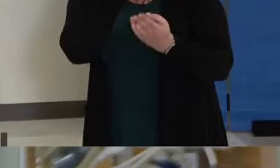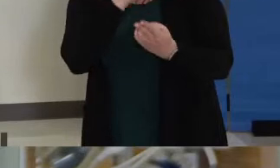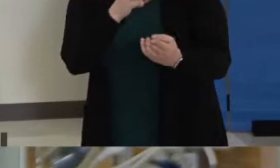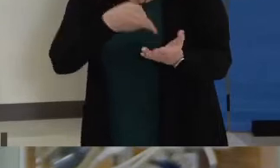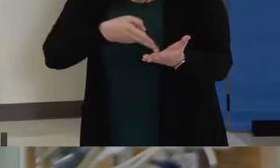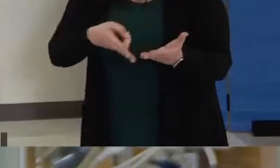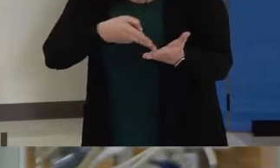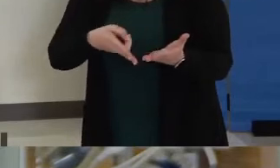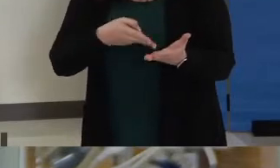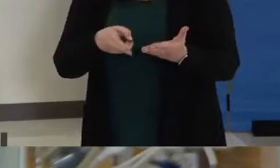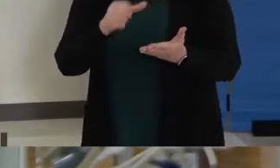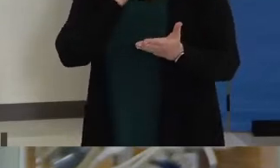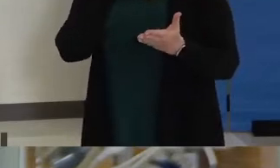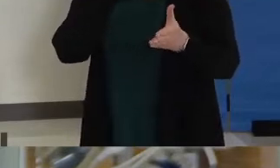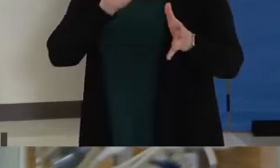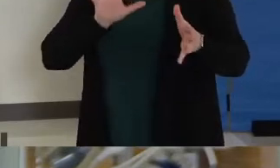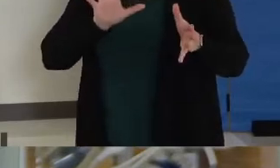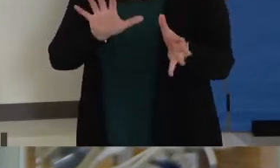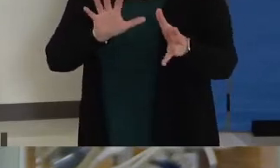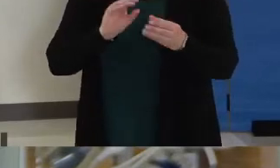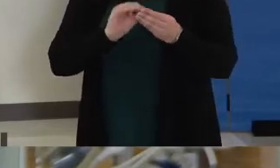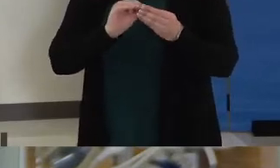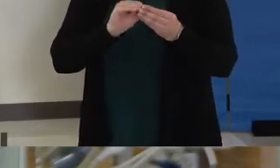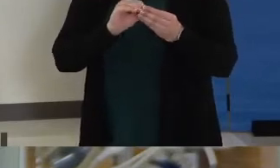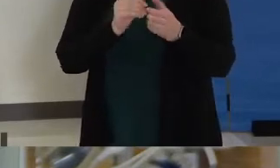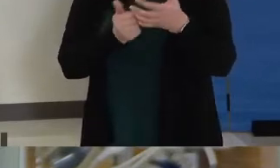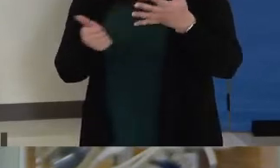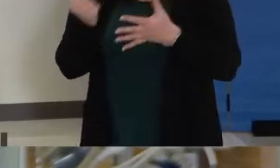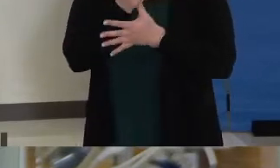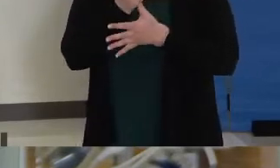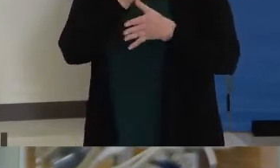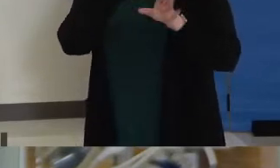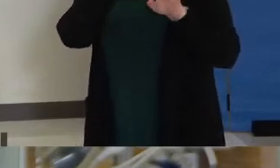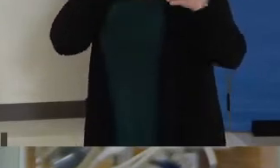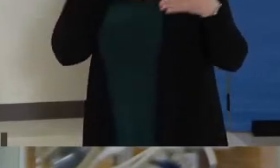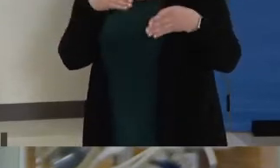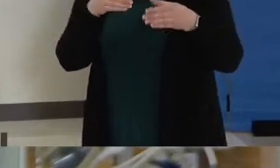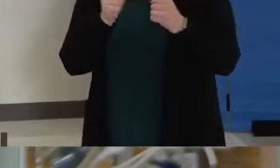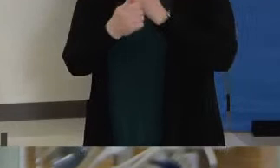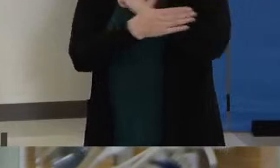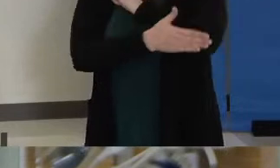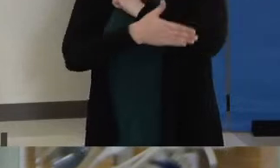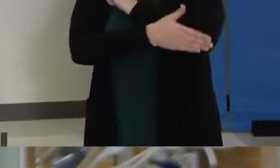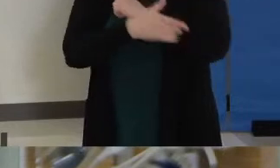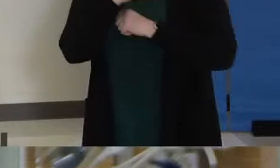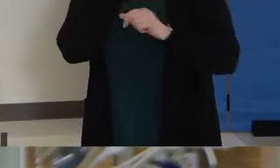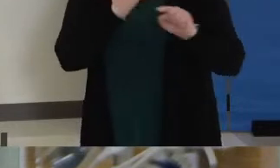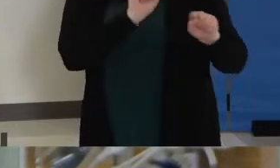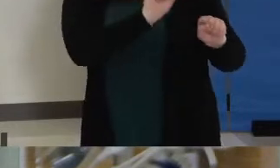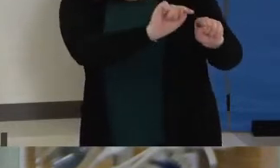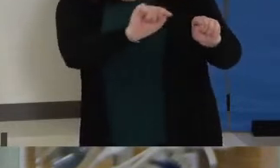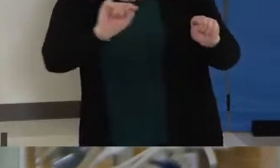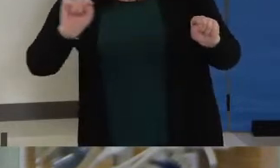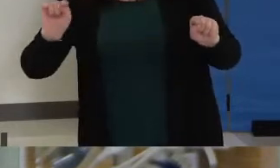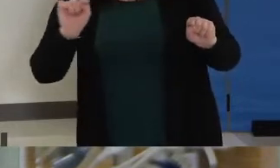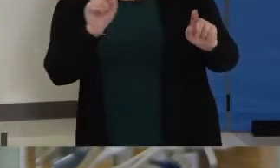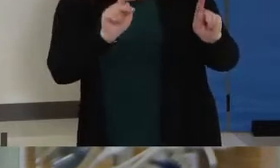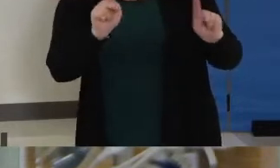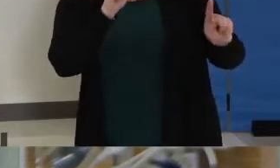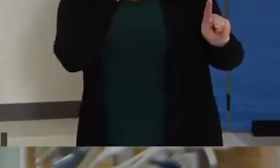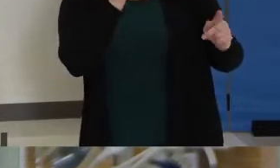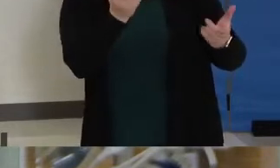not pushed for more focused priorities with the counties, who are the